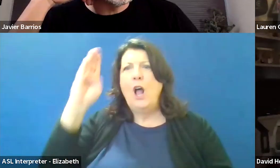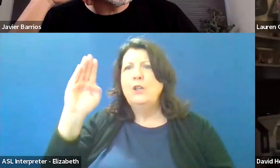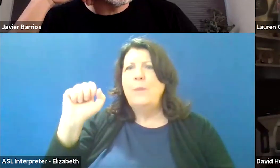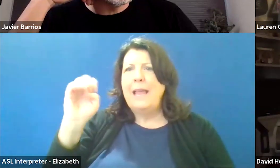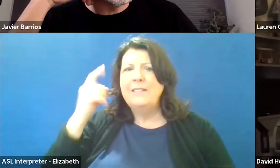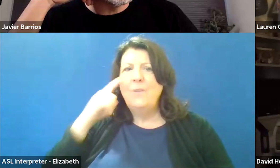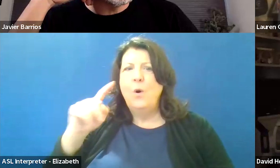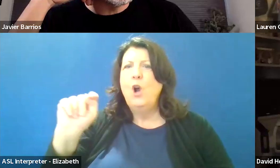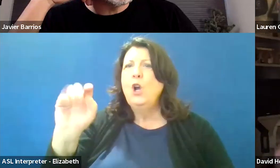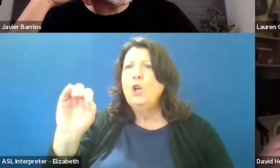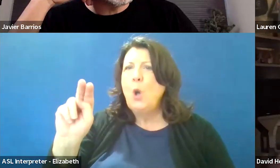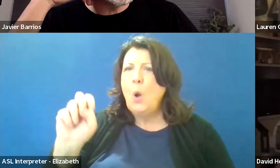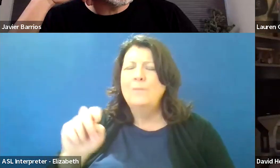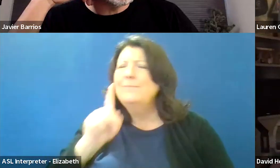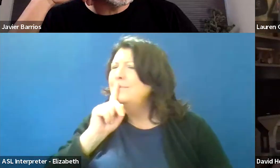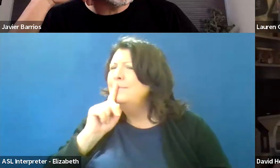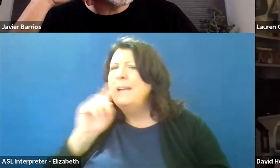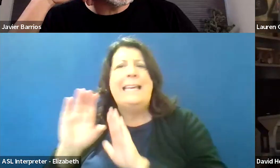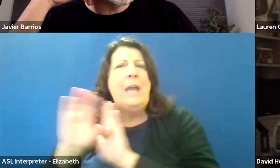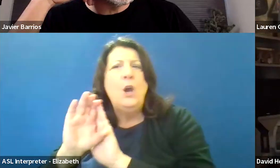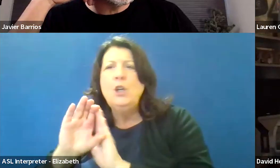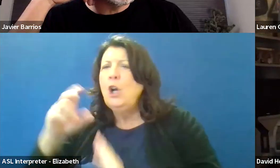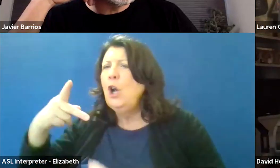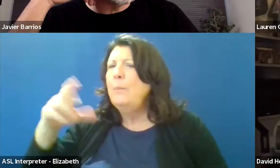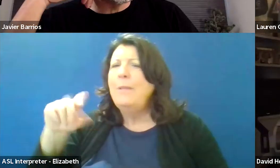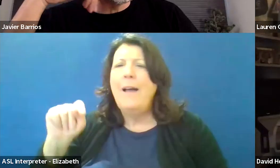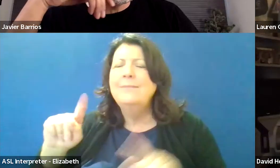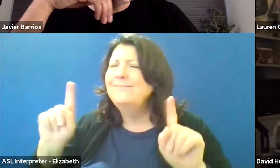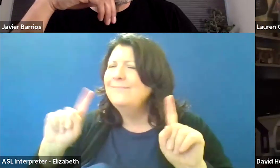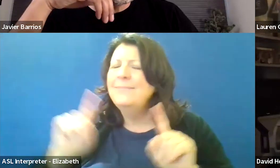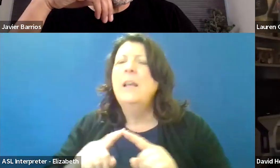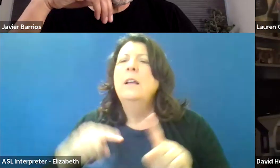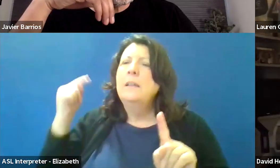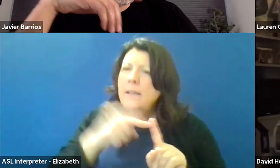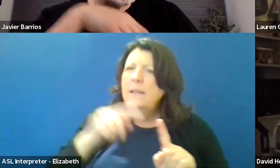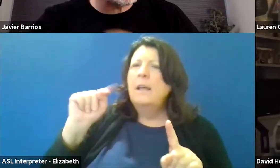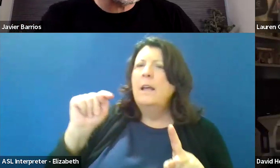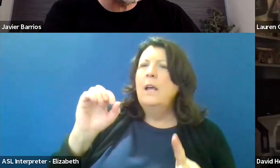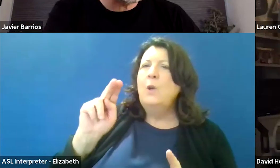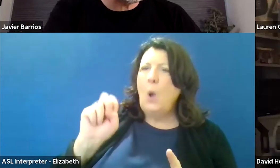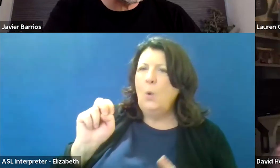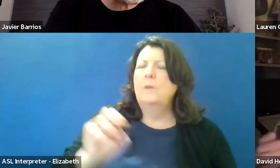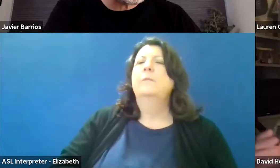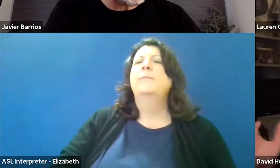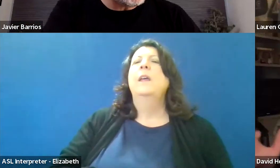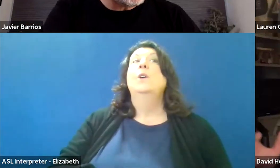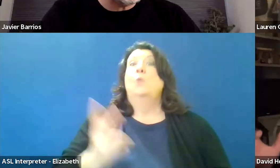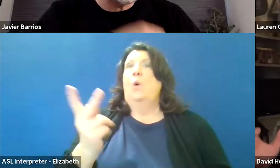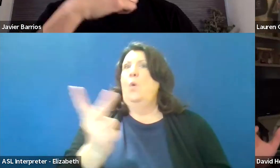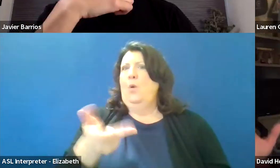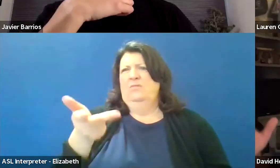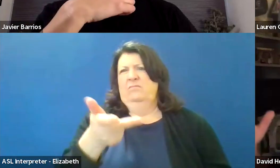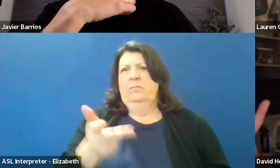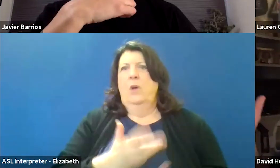or character, but tone for this film, you know? And those awesome dudes just kind of walked me through over the course of about a